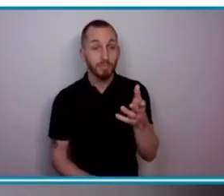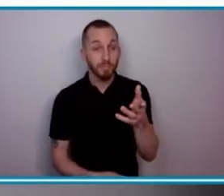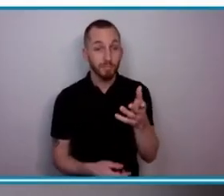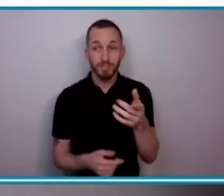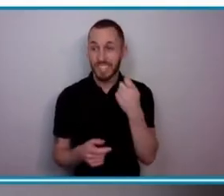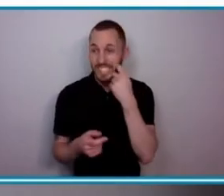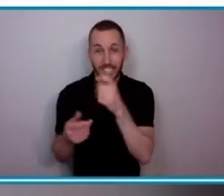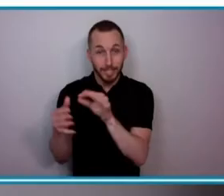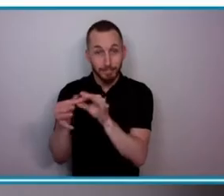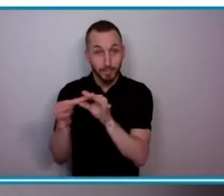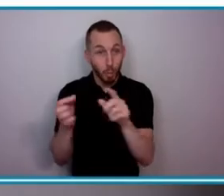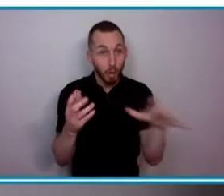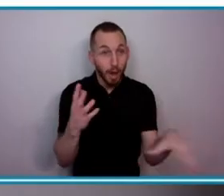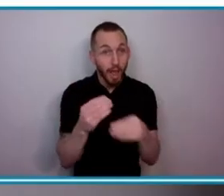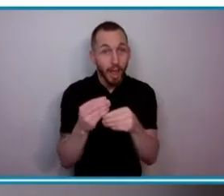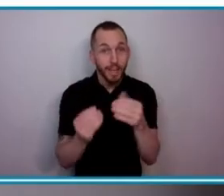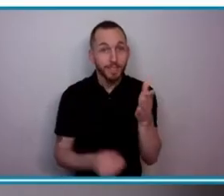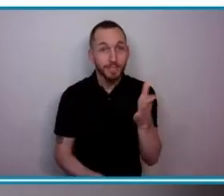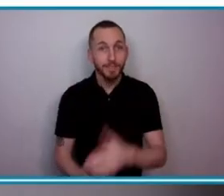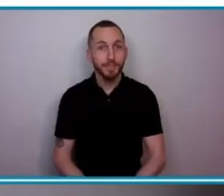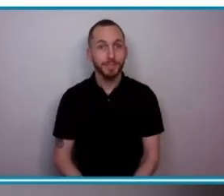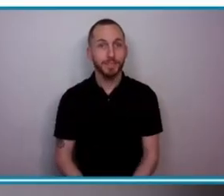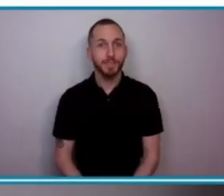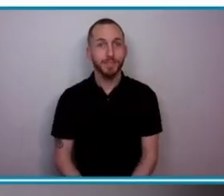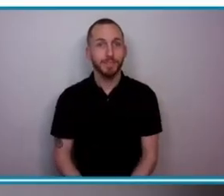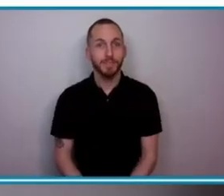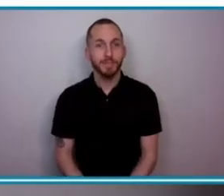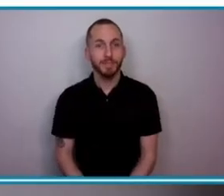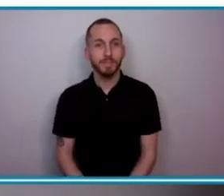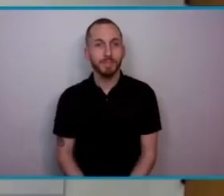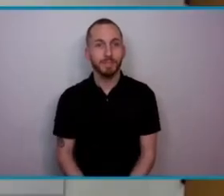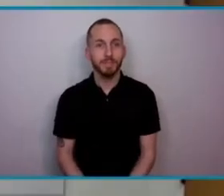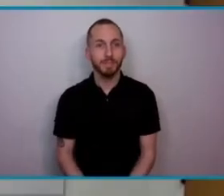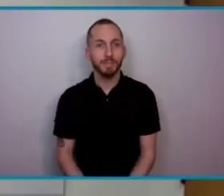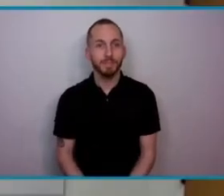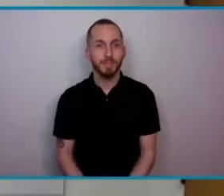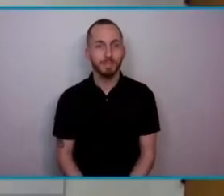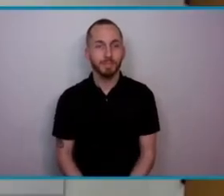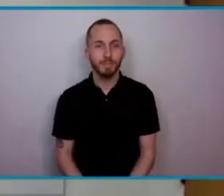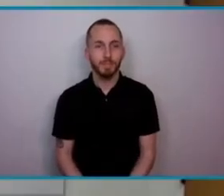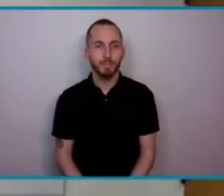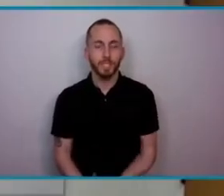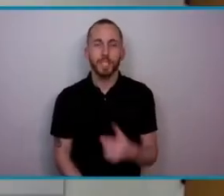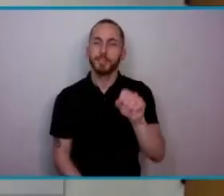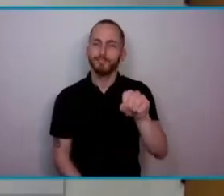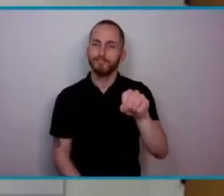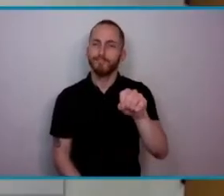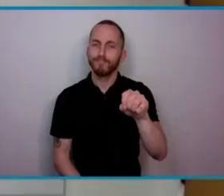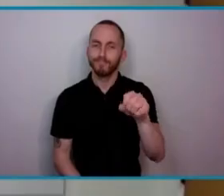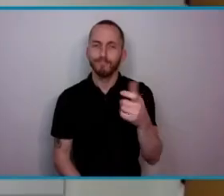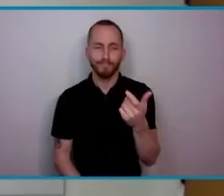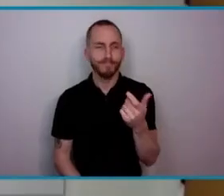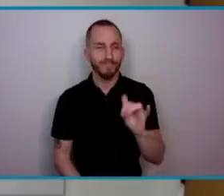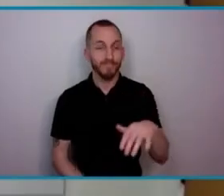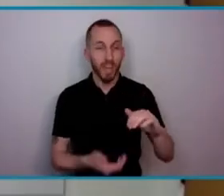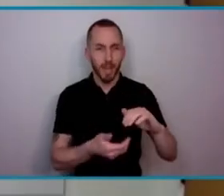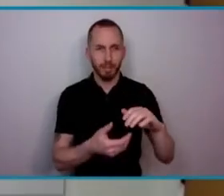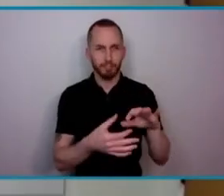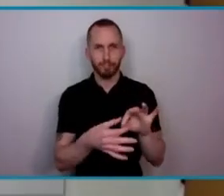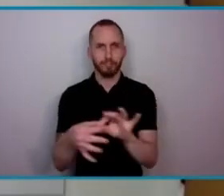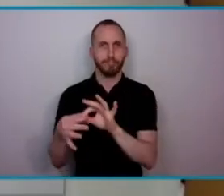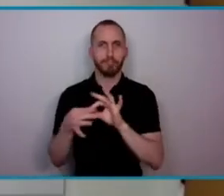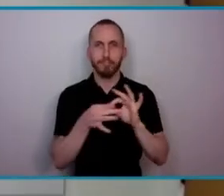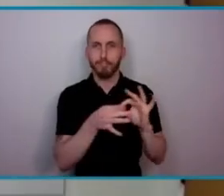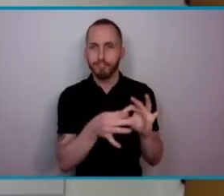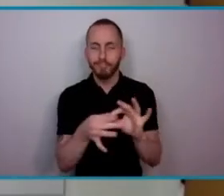topic? Yes. So I think the interdisciplinary collaboration here in terms of